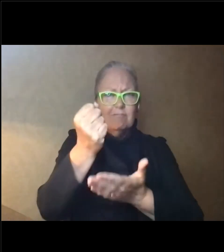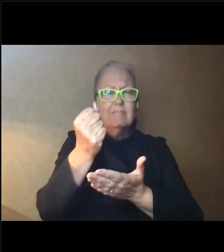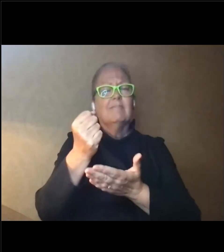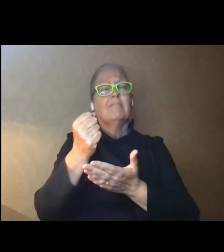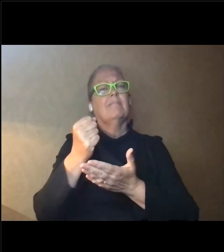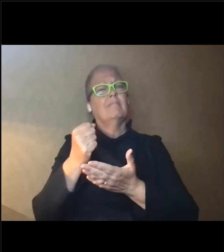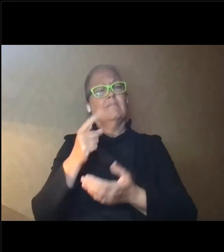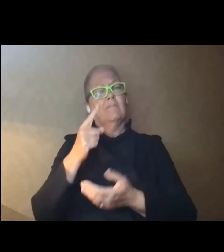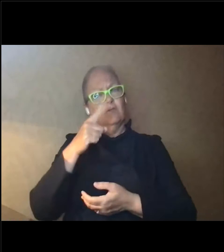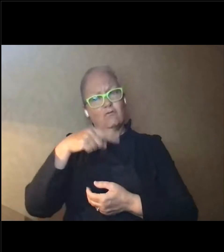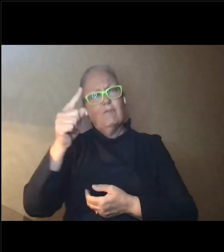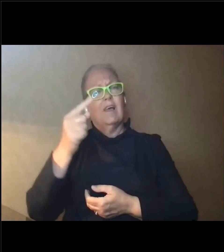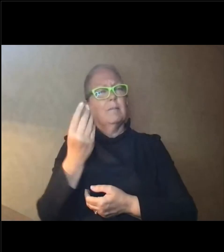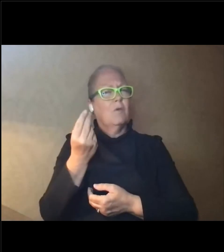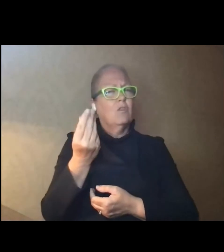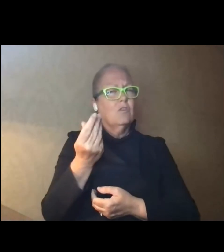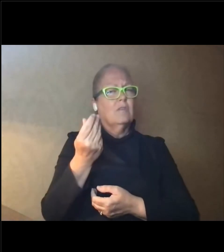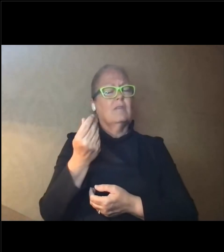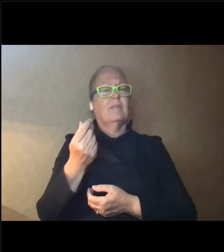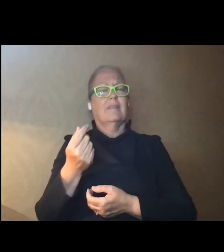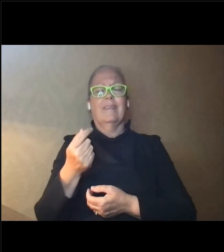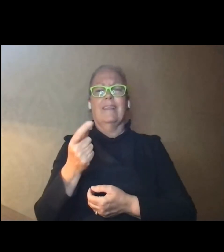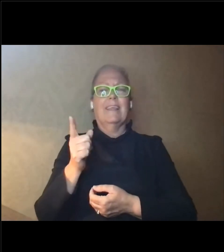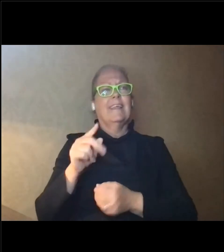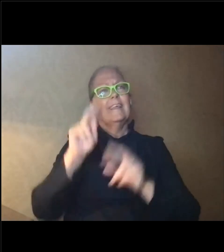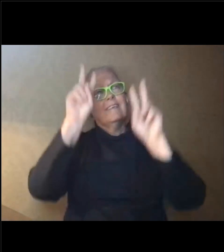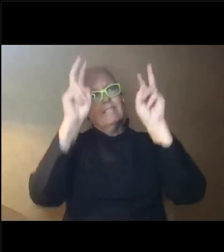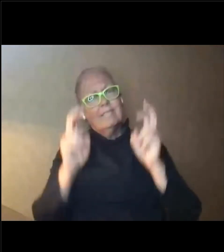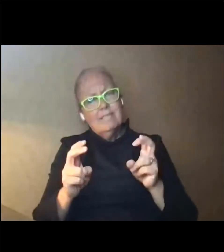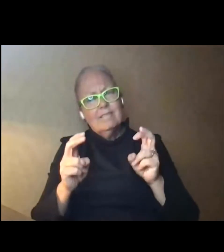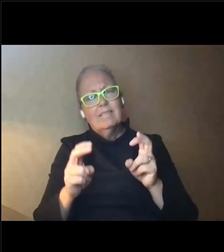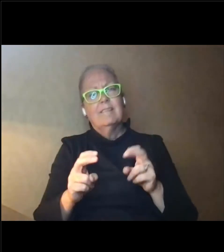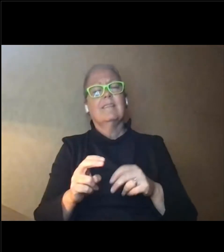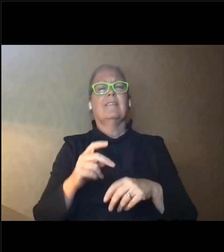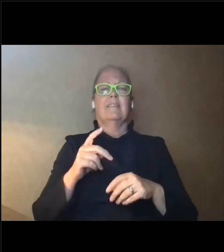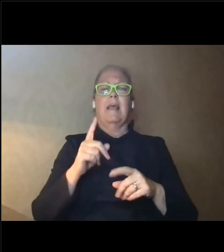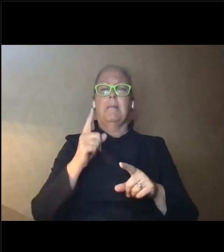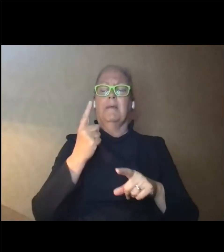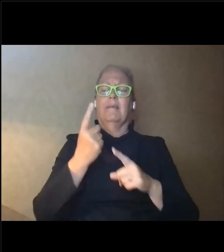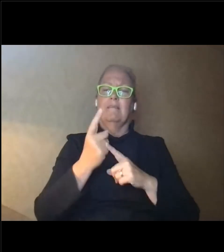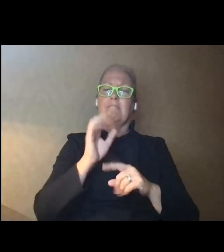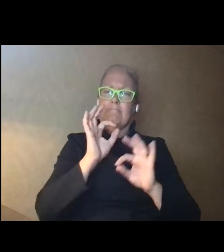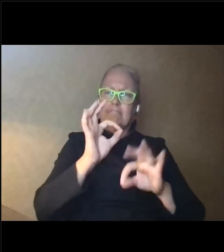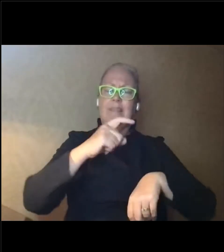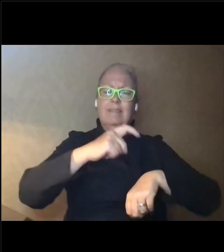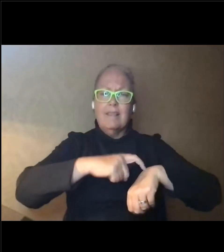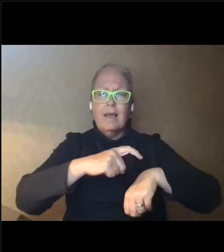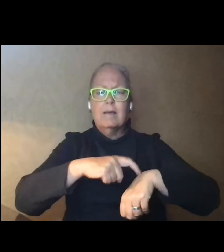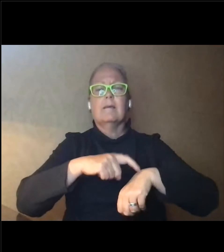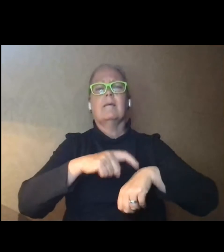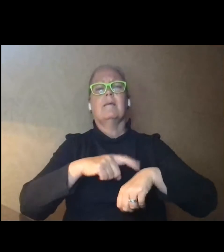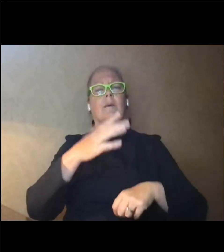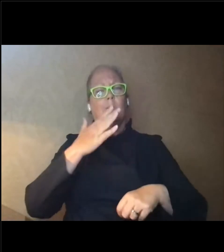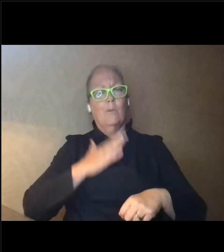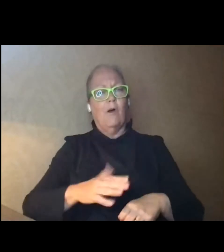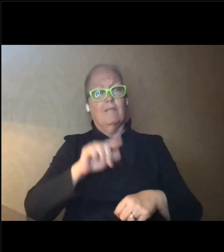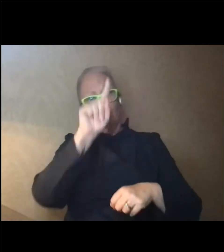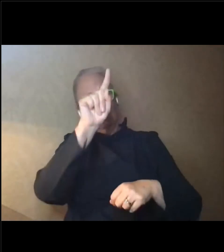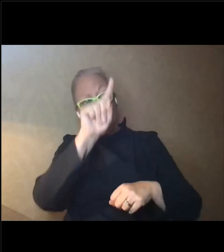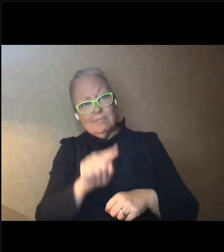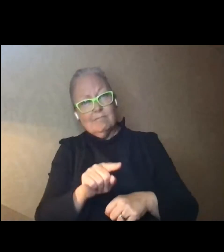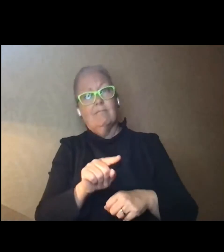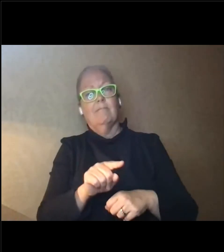that the environment is enabling and the services are available within the system.